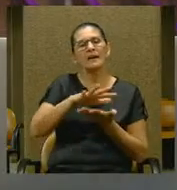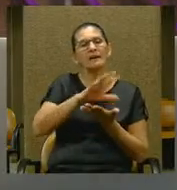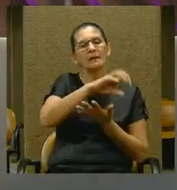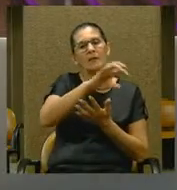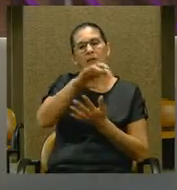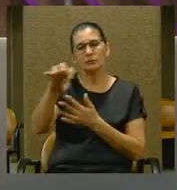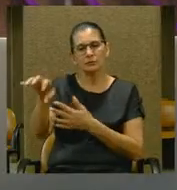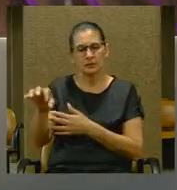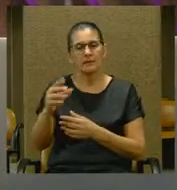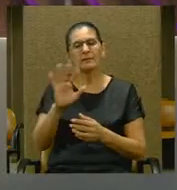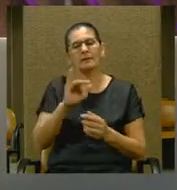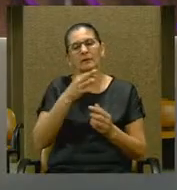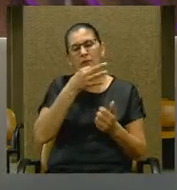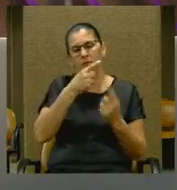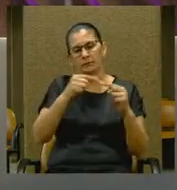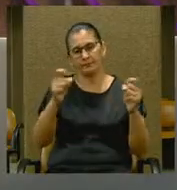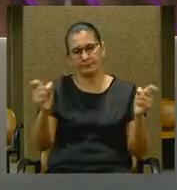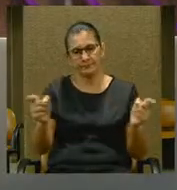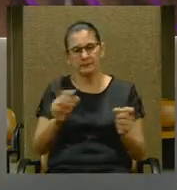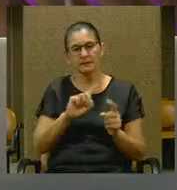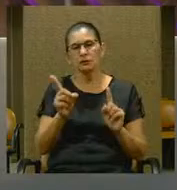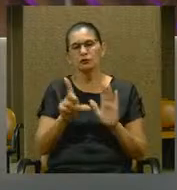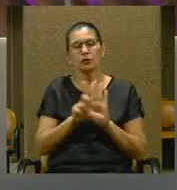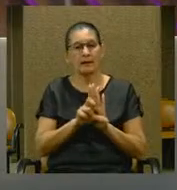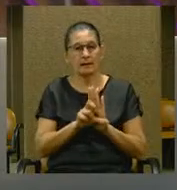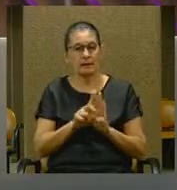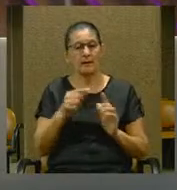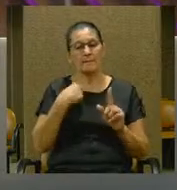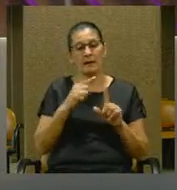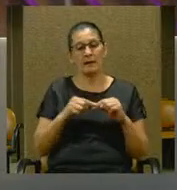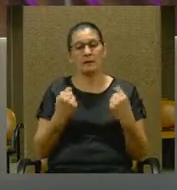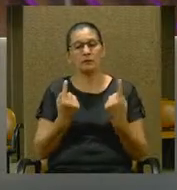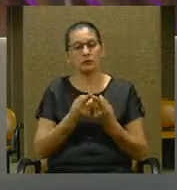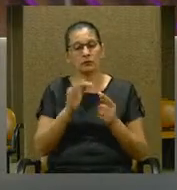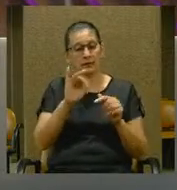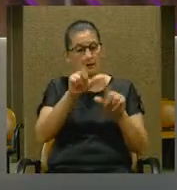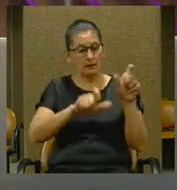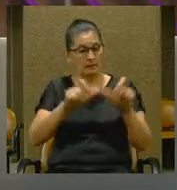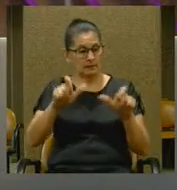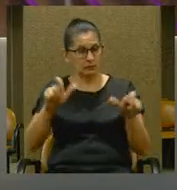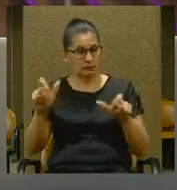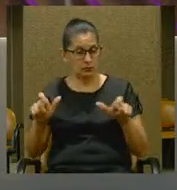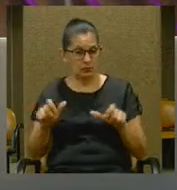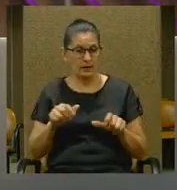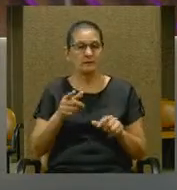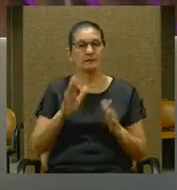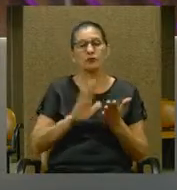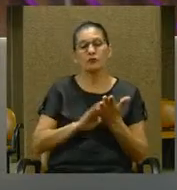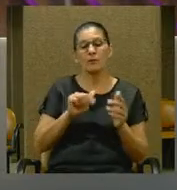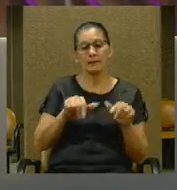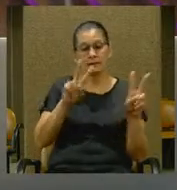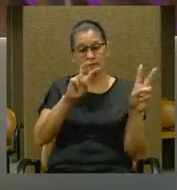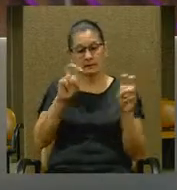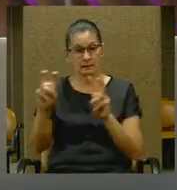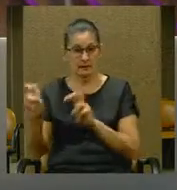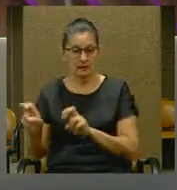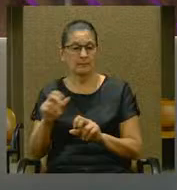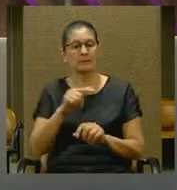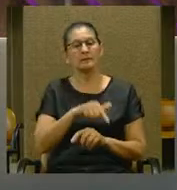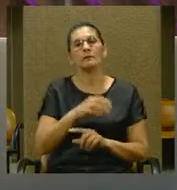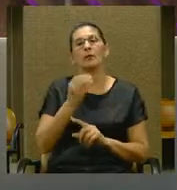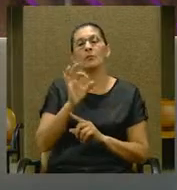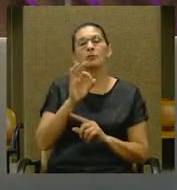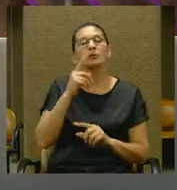market, especially with illicit drugs. So for us and all the people who are exchanging on this